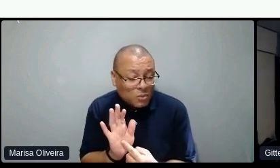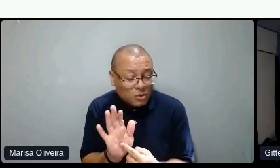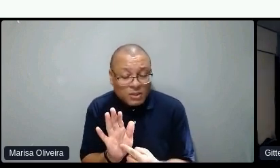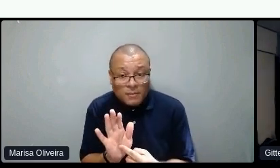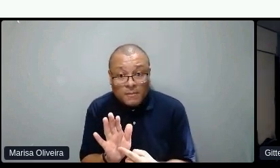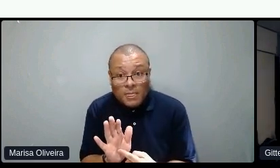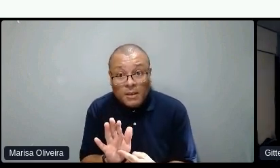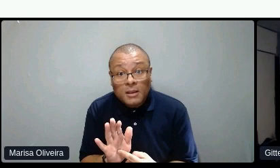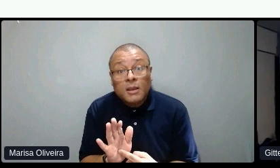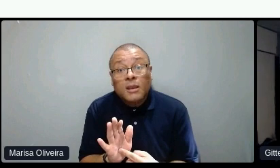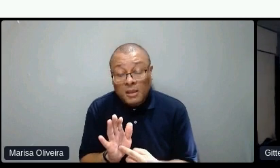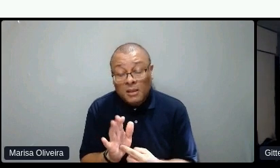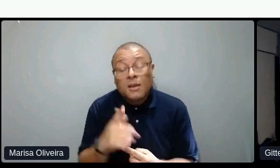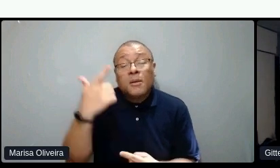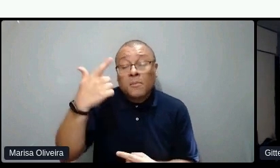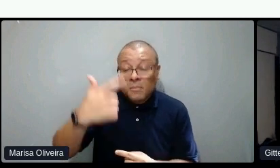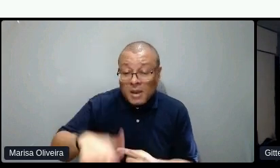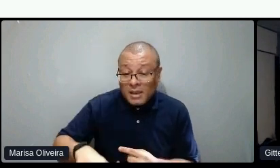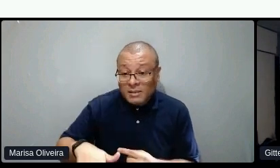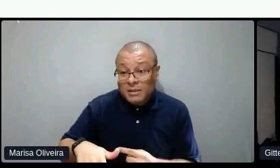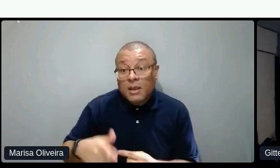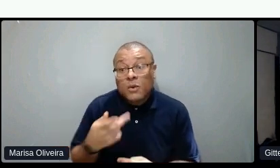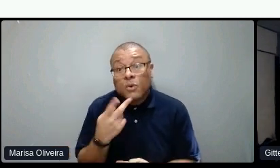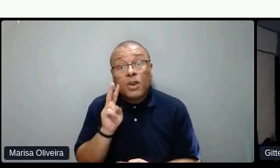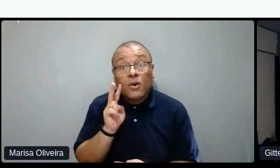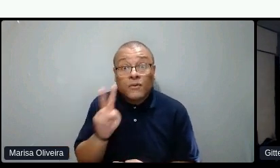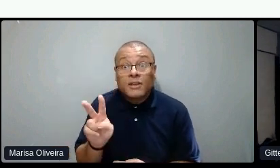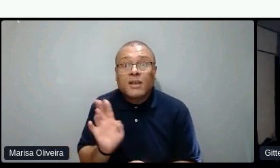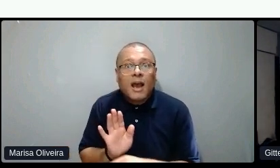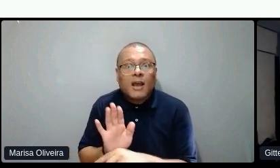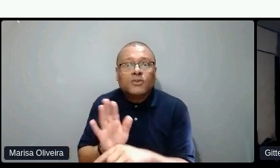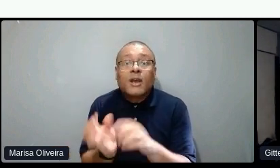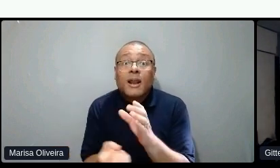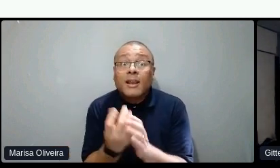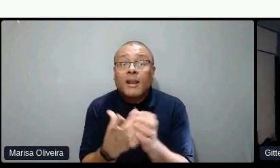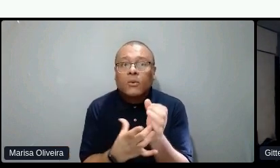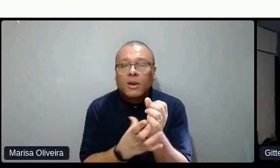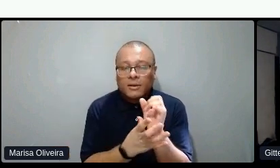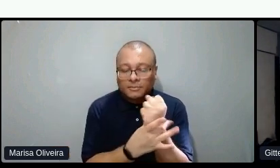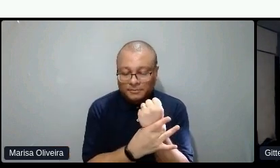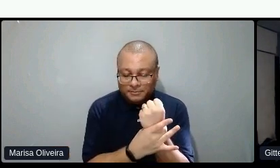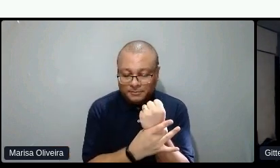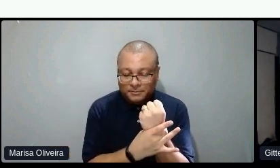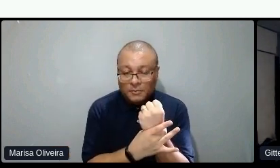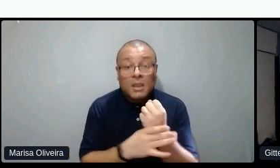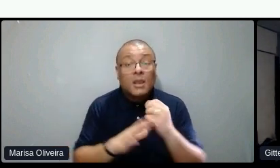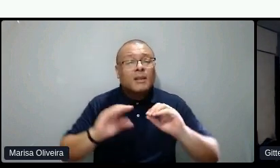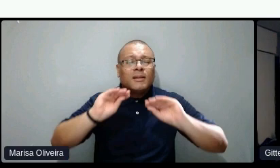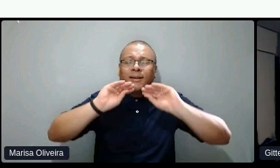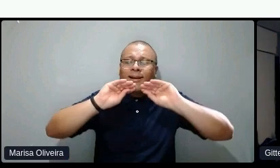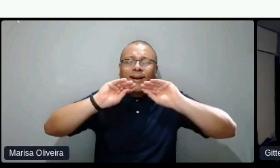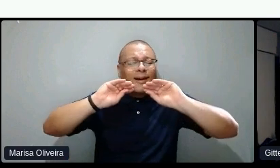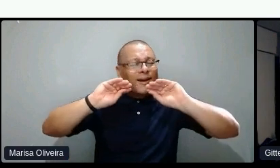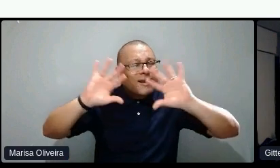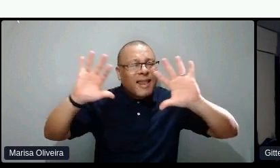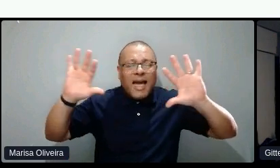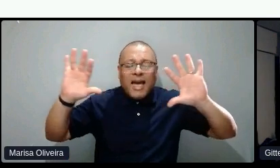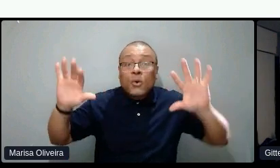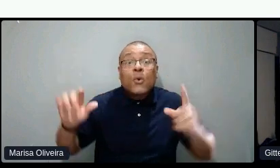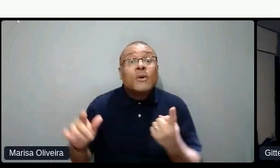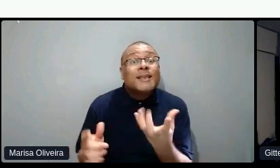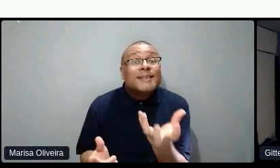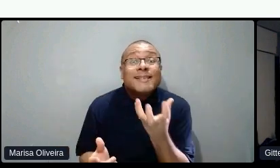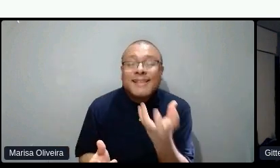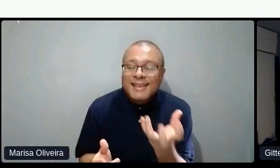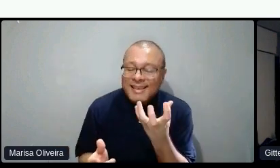And then there's kind of like more, what have I seen to help create safety? Setting the clear expectations. So one of the things